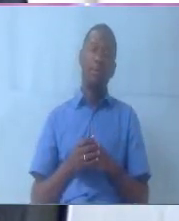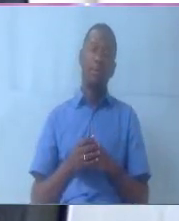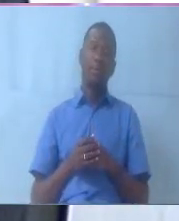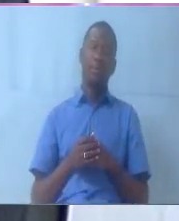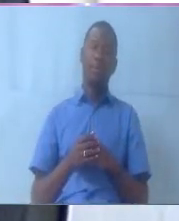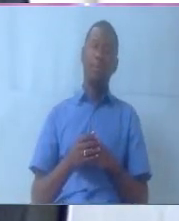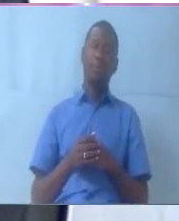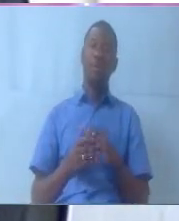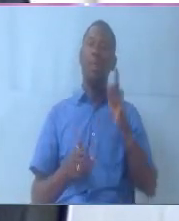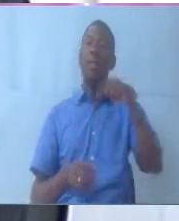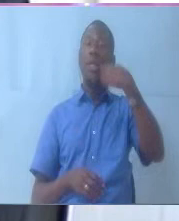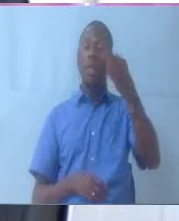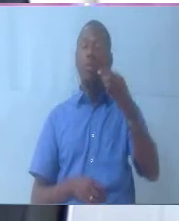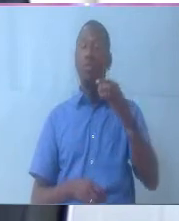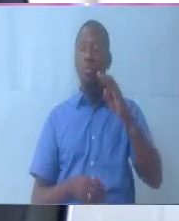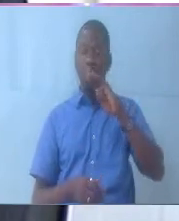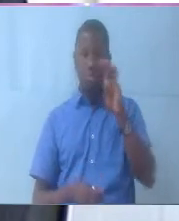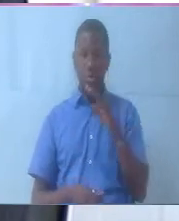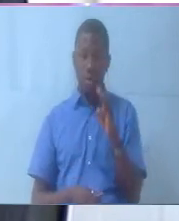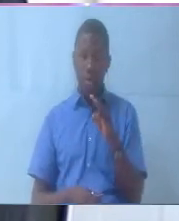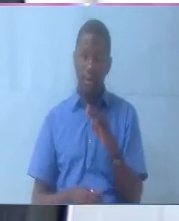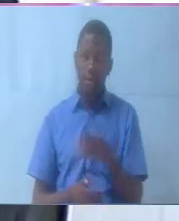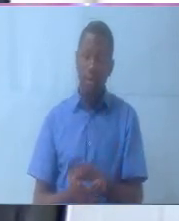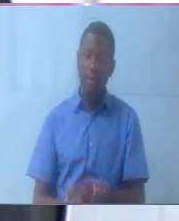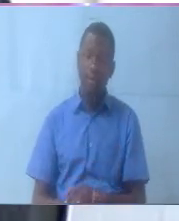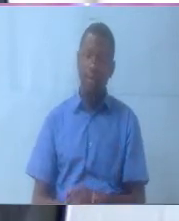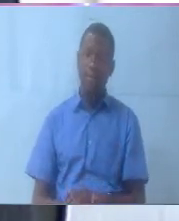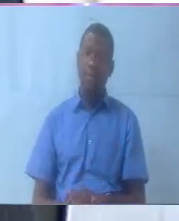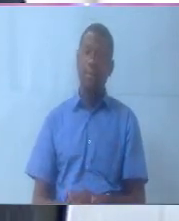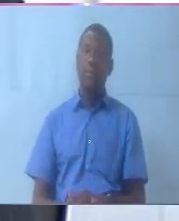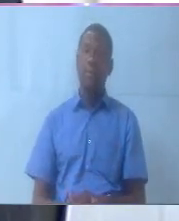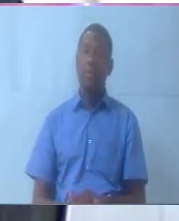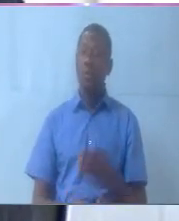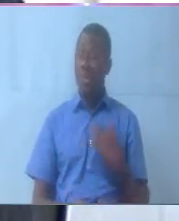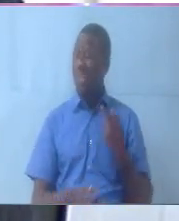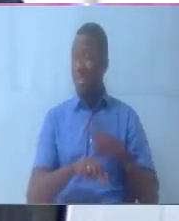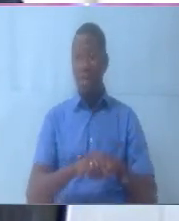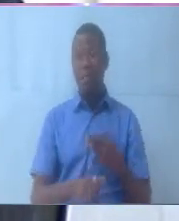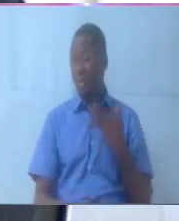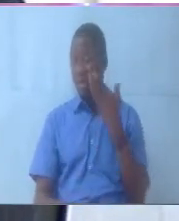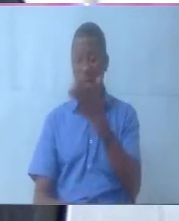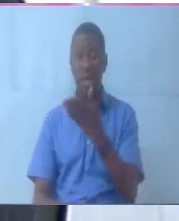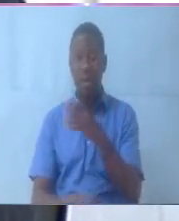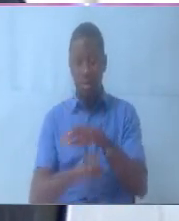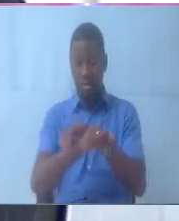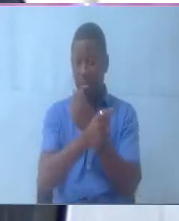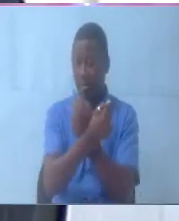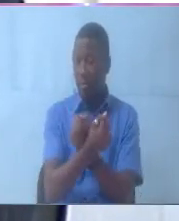The following Monday, so I was still under detention. Then